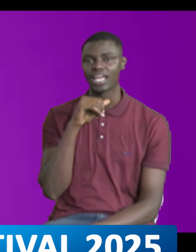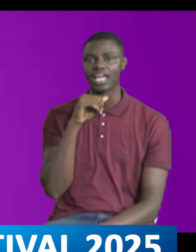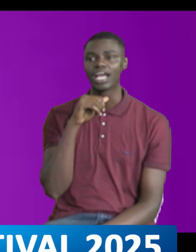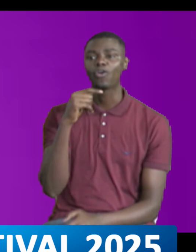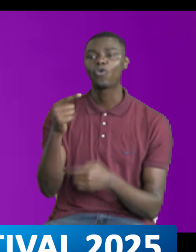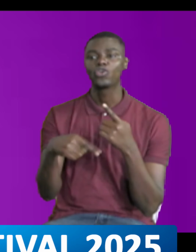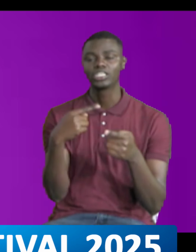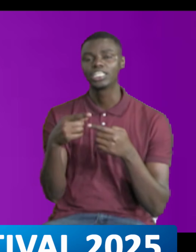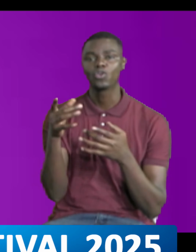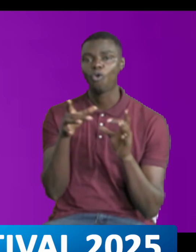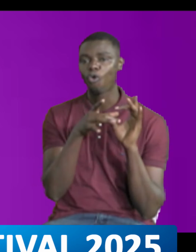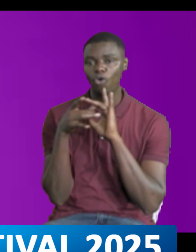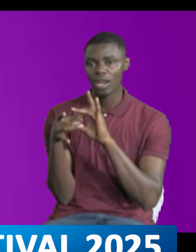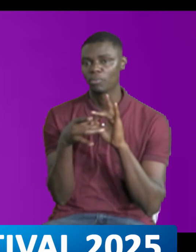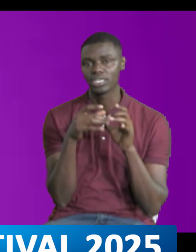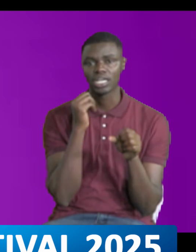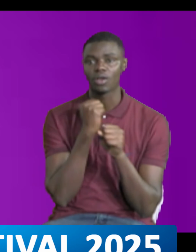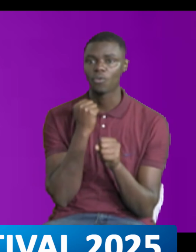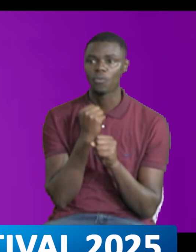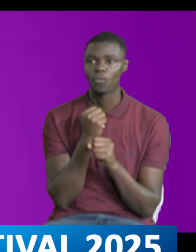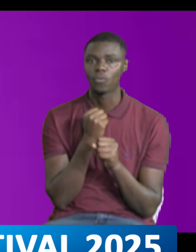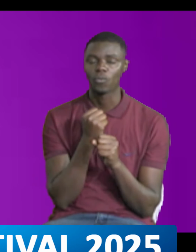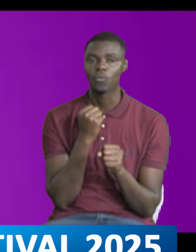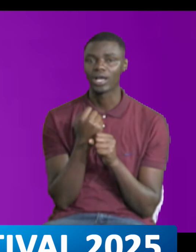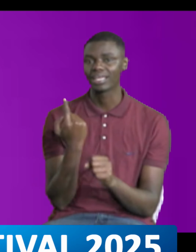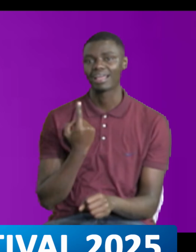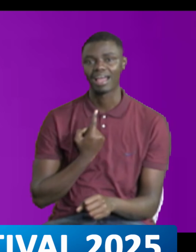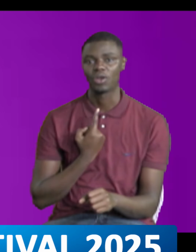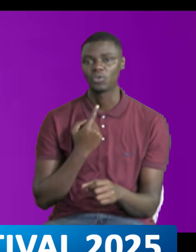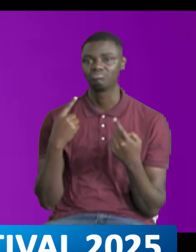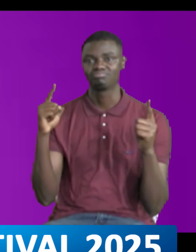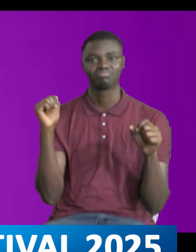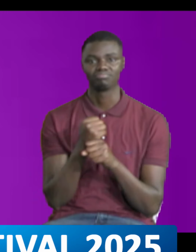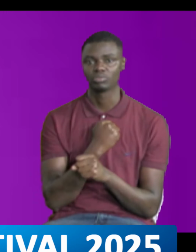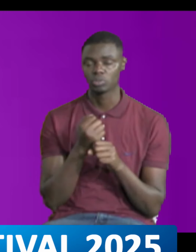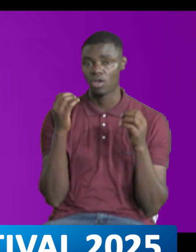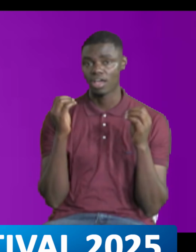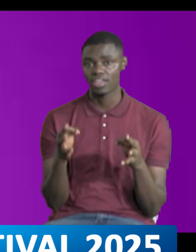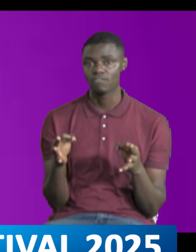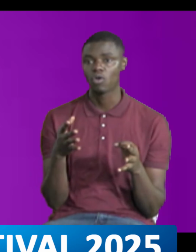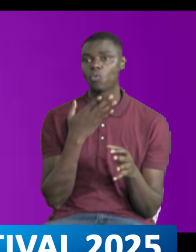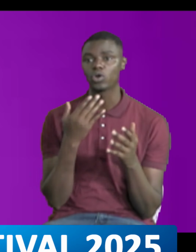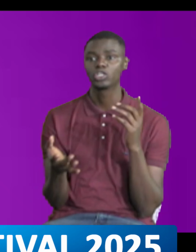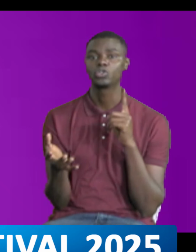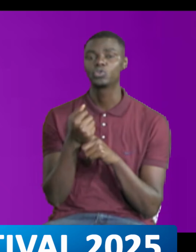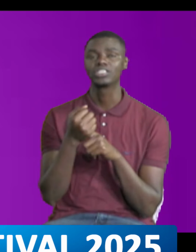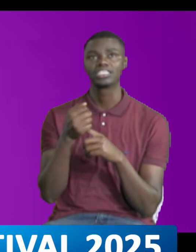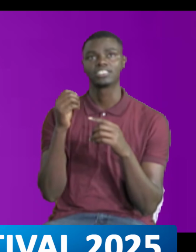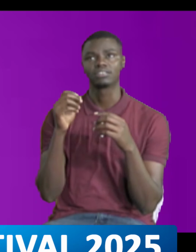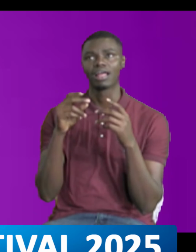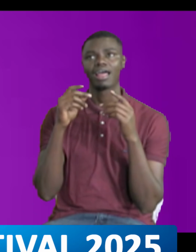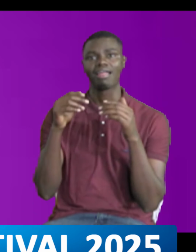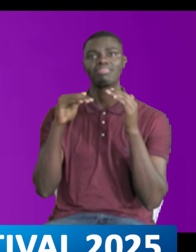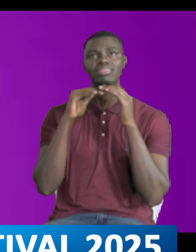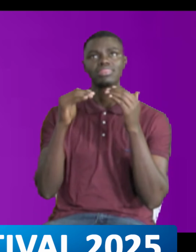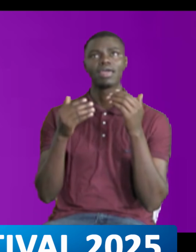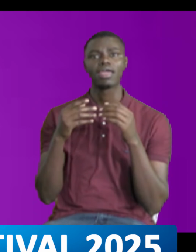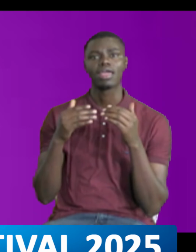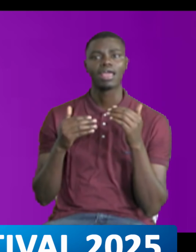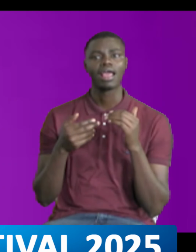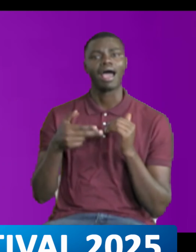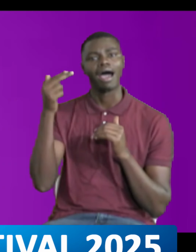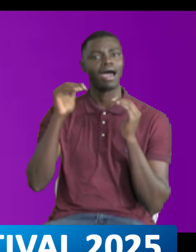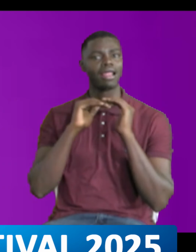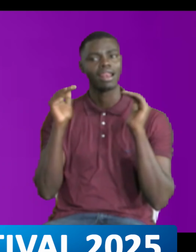Let's continue collaborating. Working in silos is not going to take us anywhere. If we're going to reach to the heights and the levels that we know